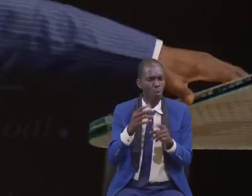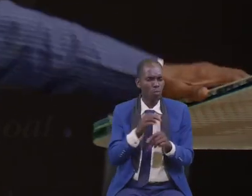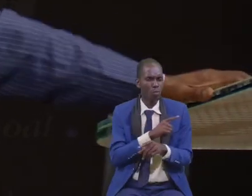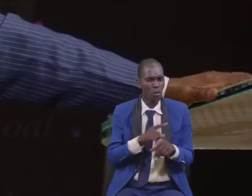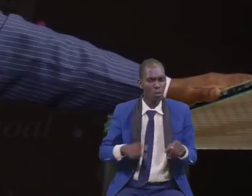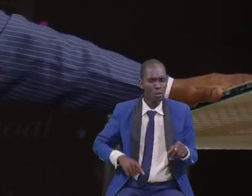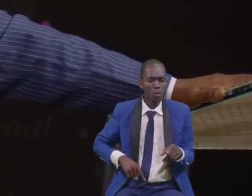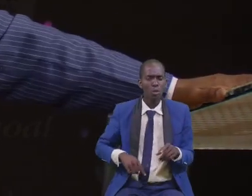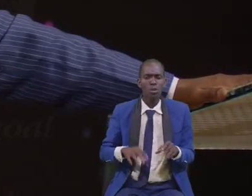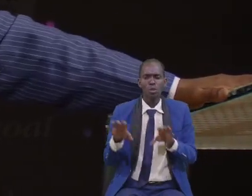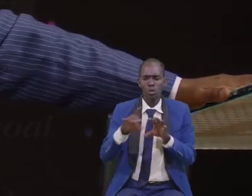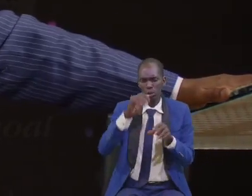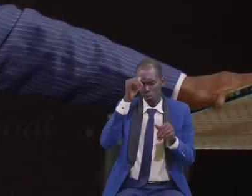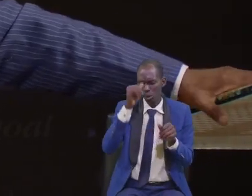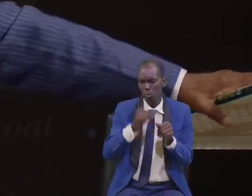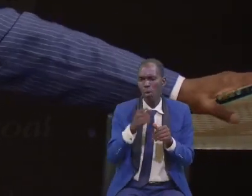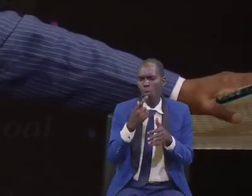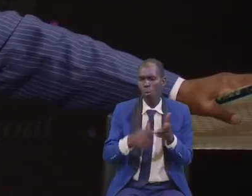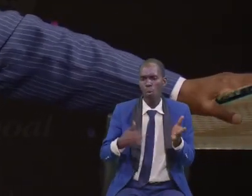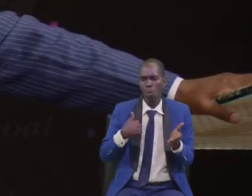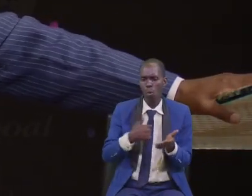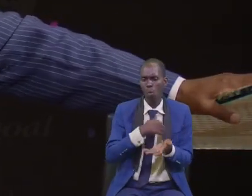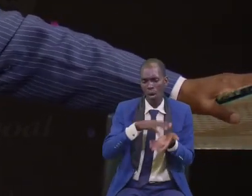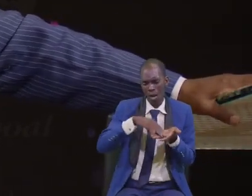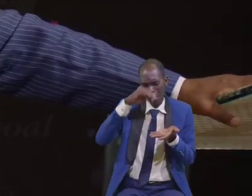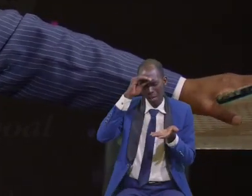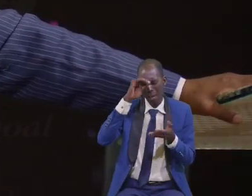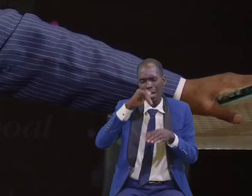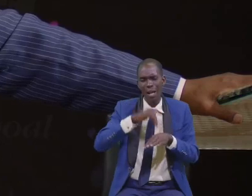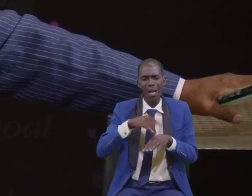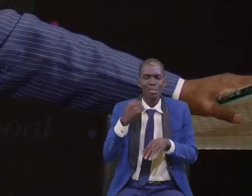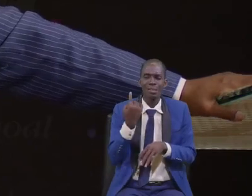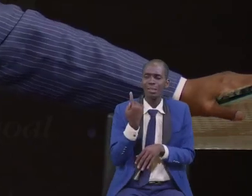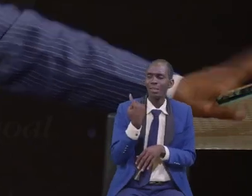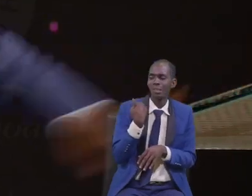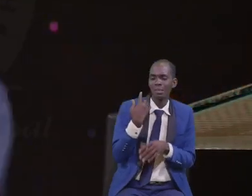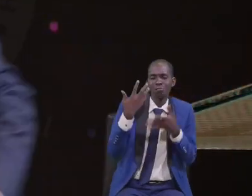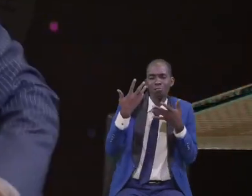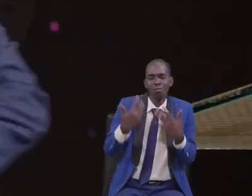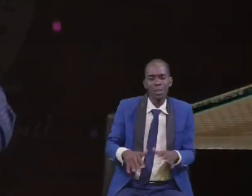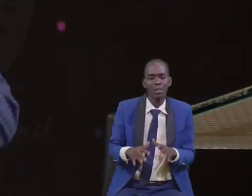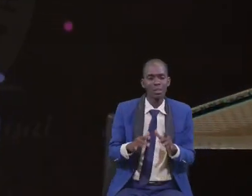just finished the retreat December, and we just finished the GCK